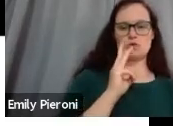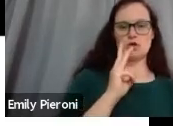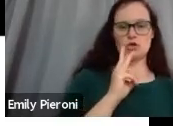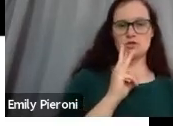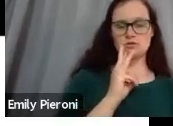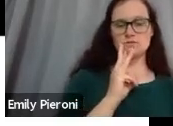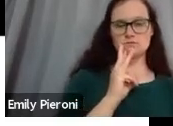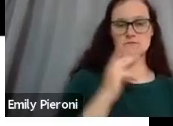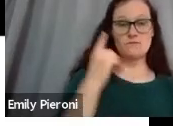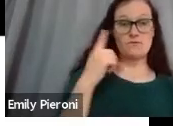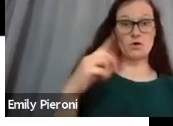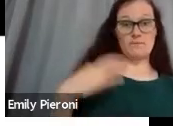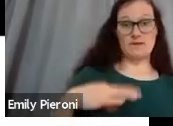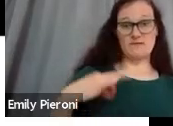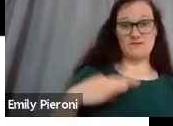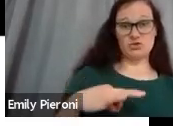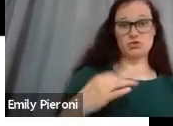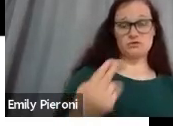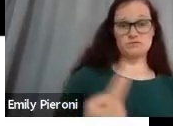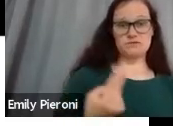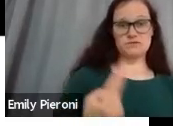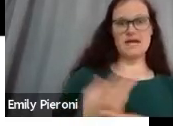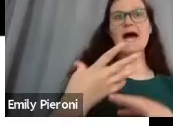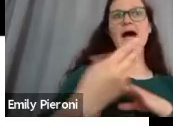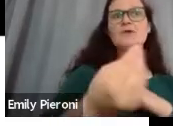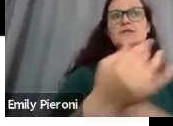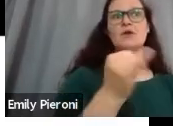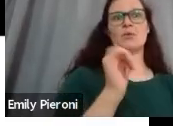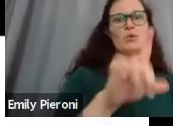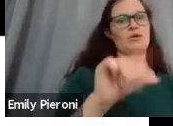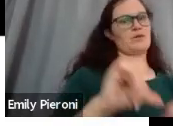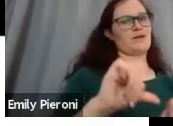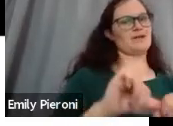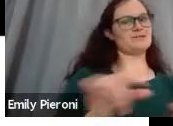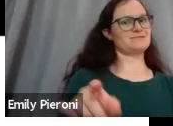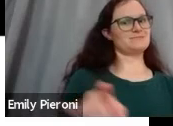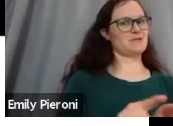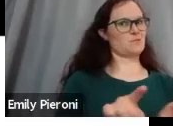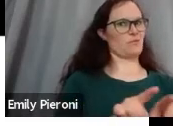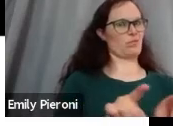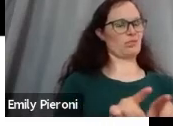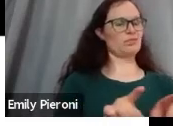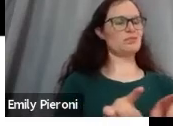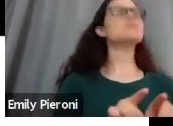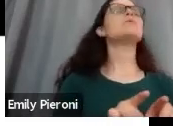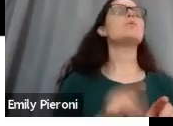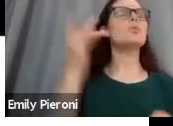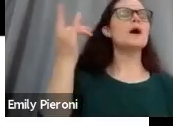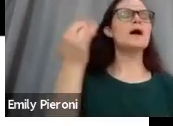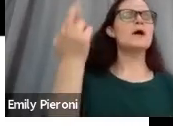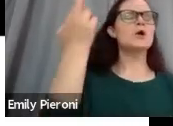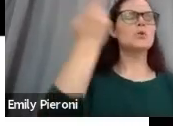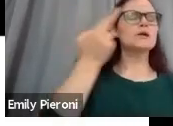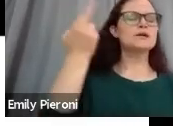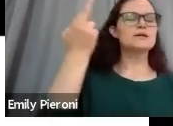beneficial uses, specifically outside oil and gas. And that's because of the recent House Bill 546, which is in the